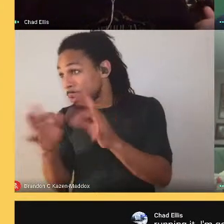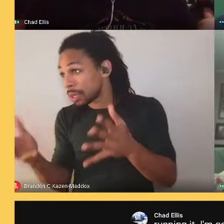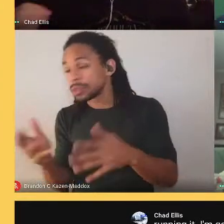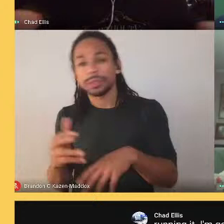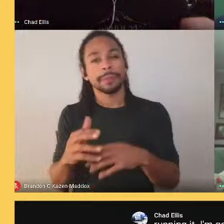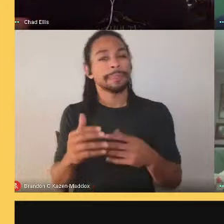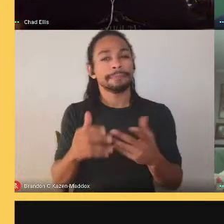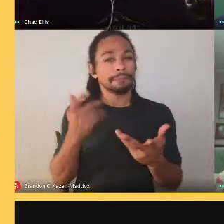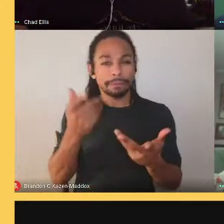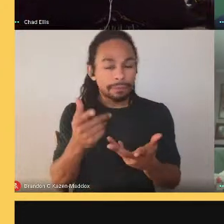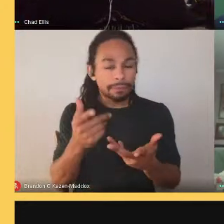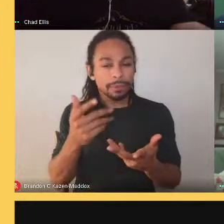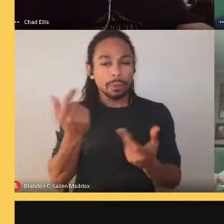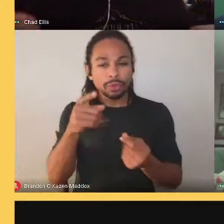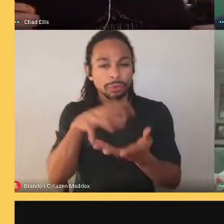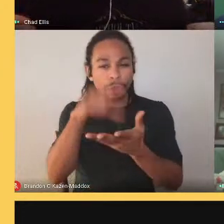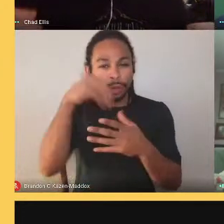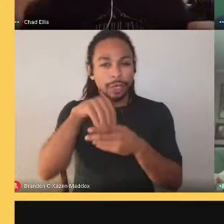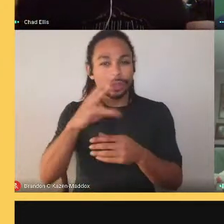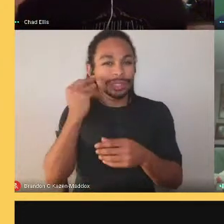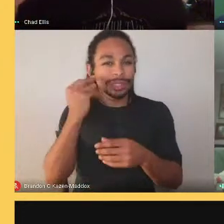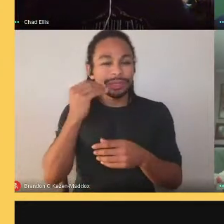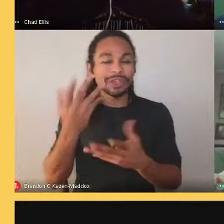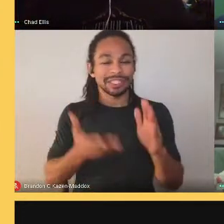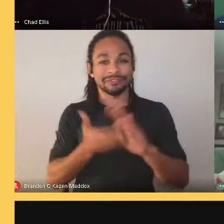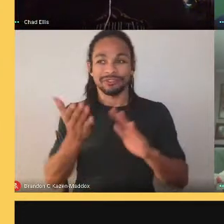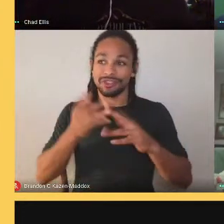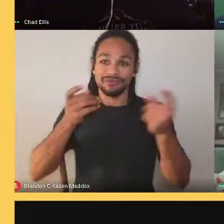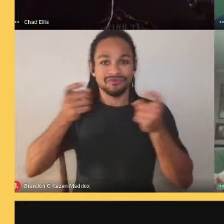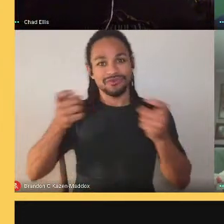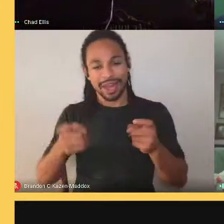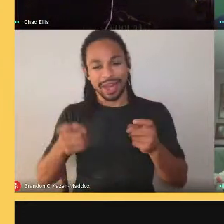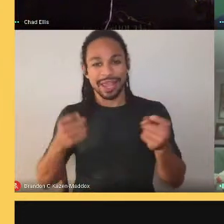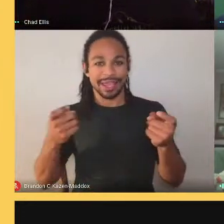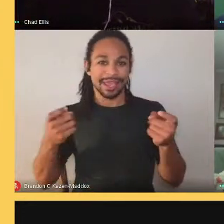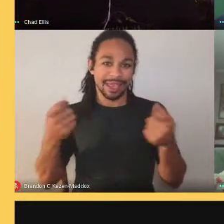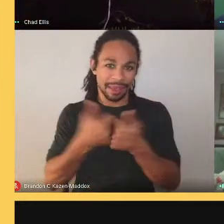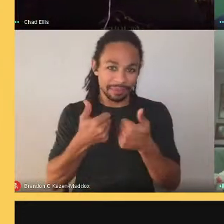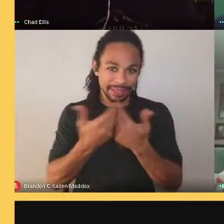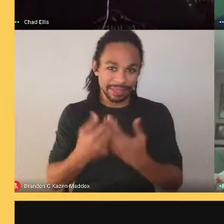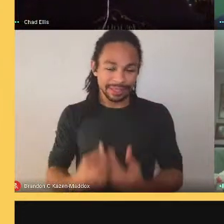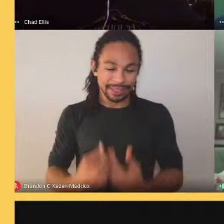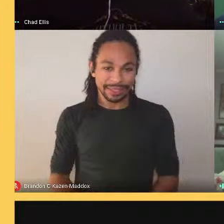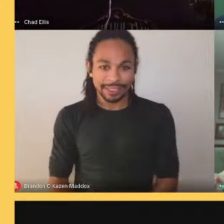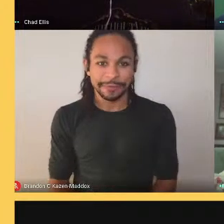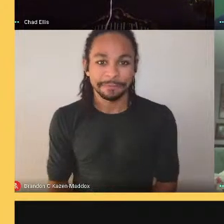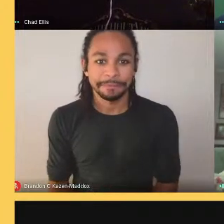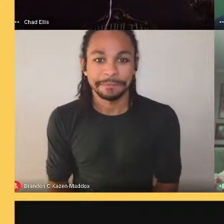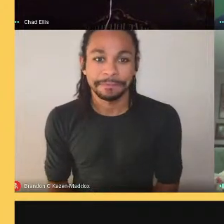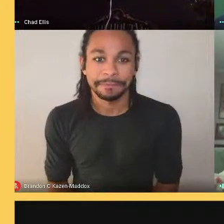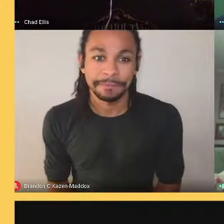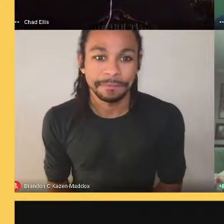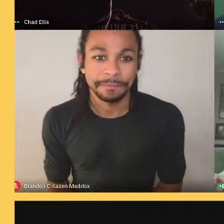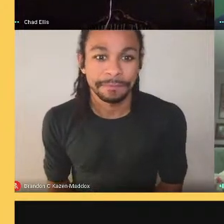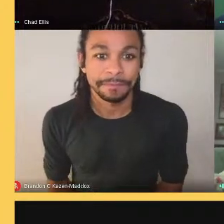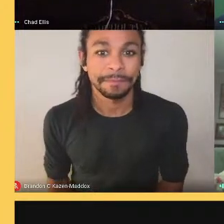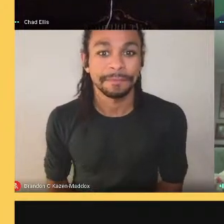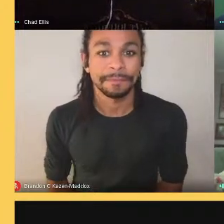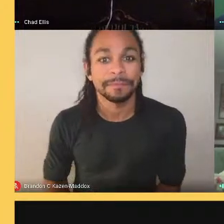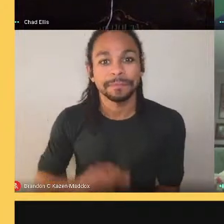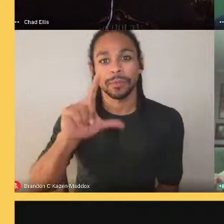that instinct going in? Well, in general, I mean, I've got a lot of experience